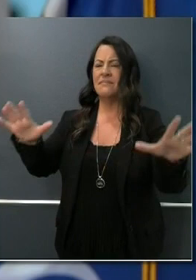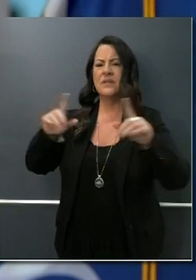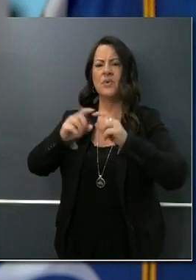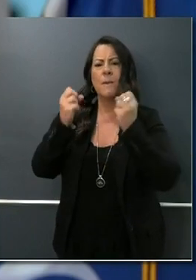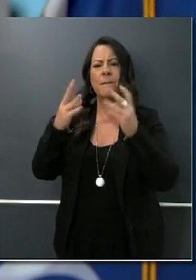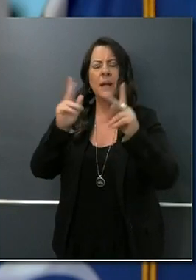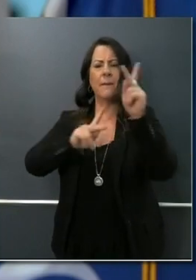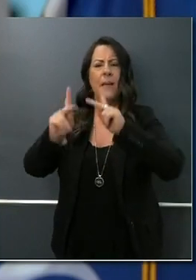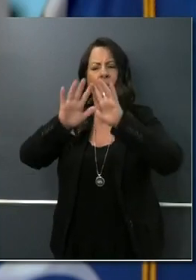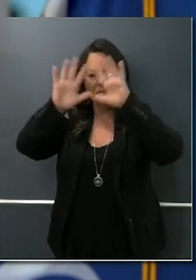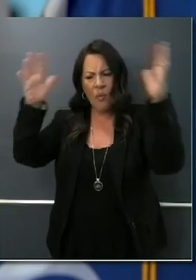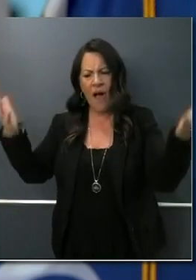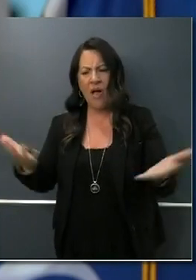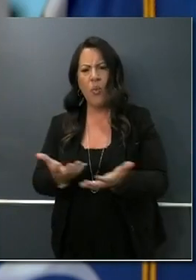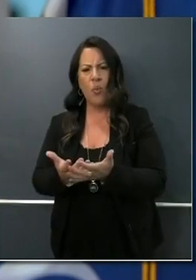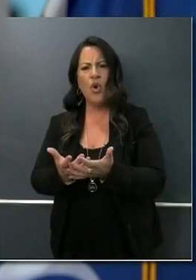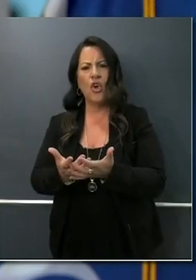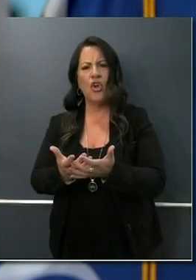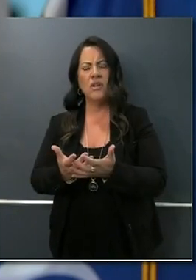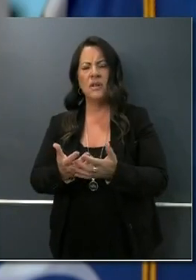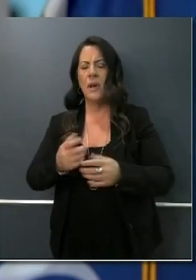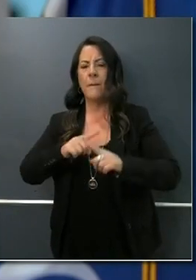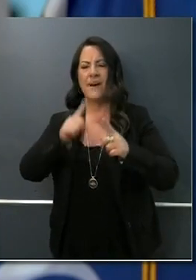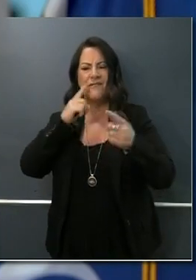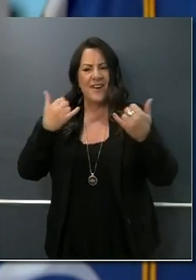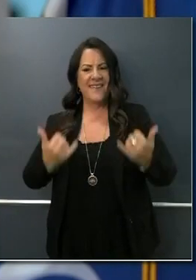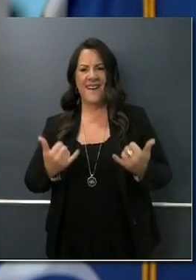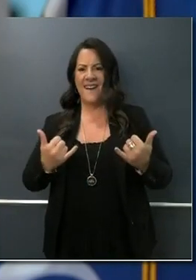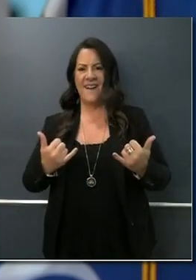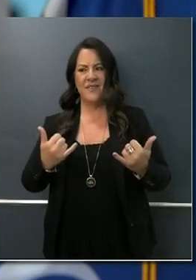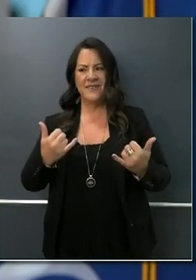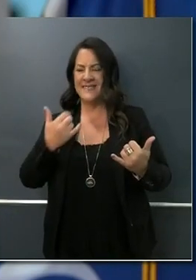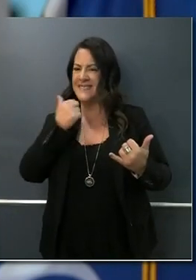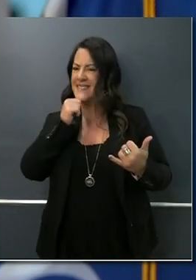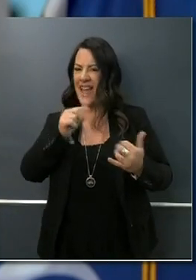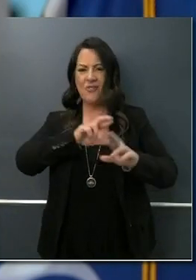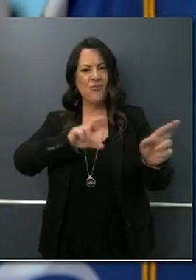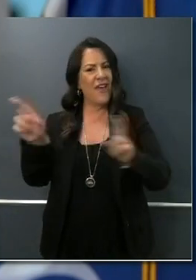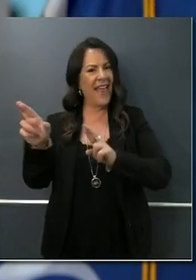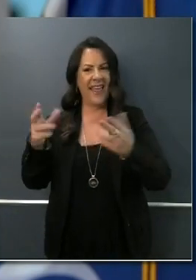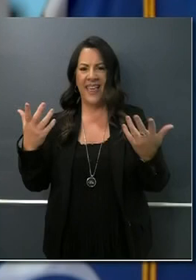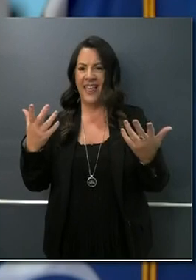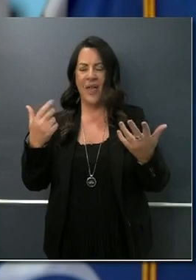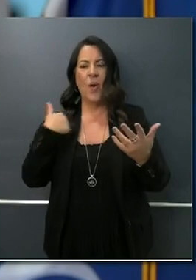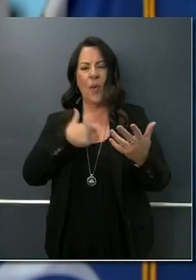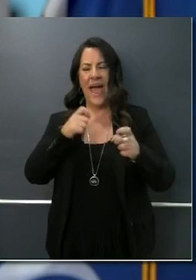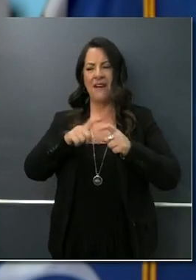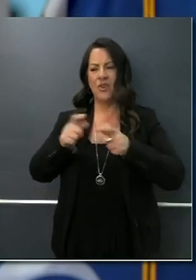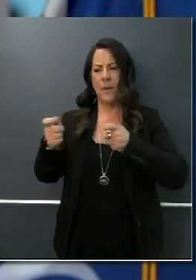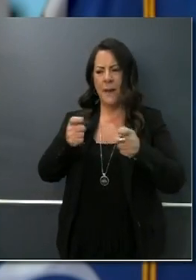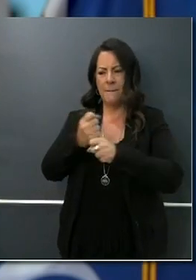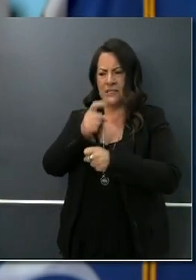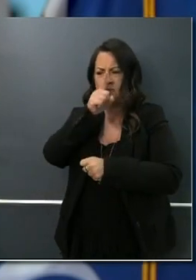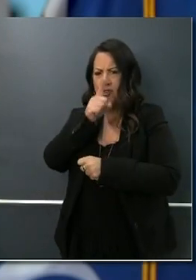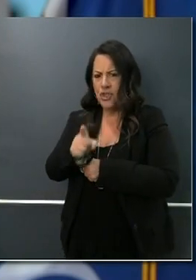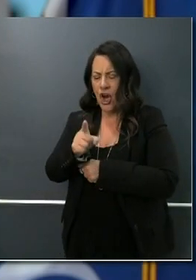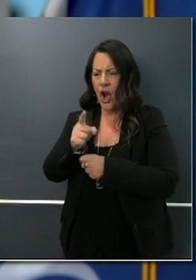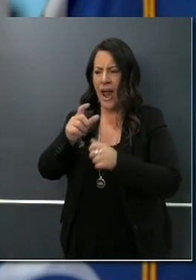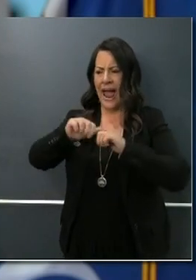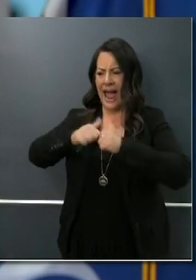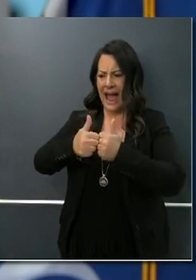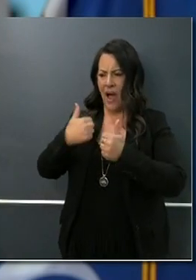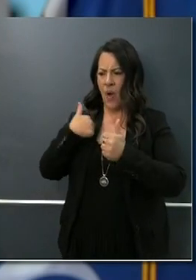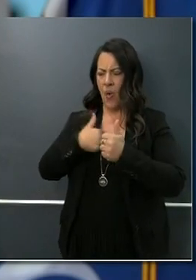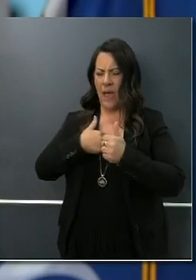around the rest of the globe. Until then, we have to manage it. We have to manage risks. We have to manage and augment our